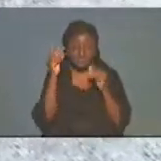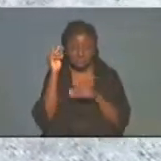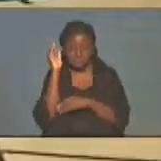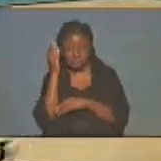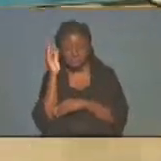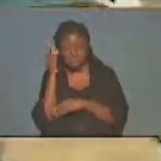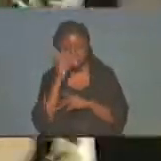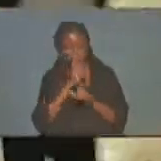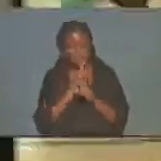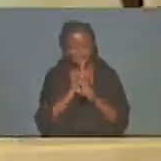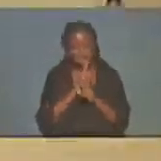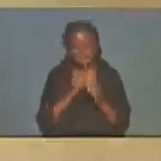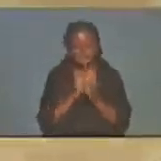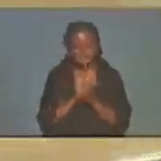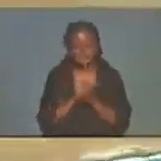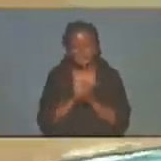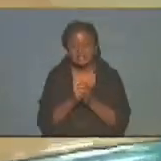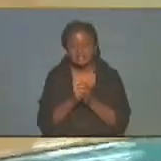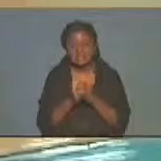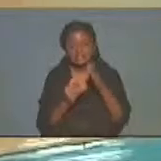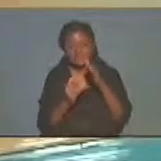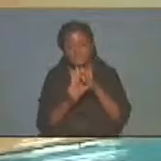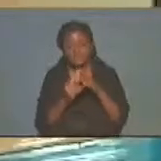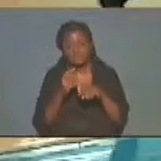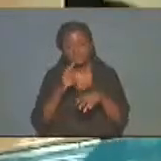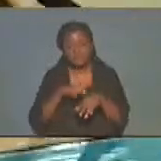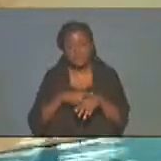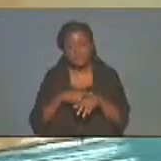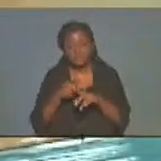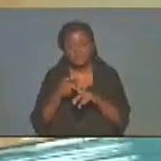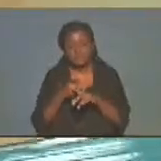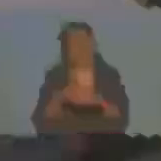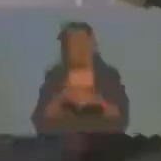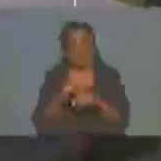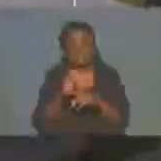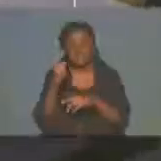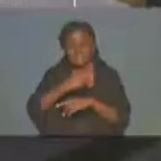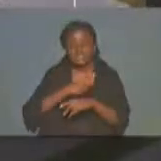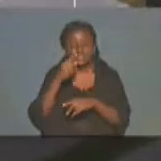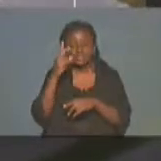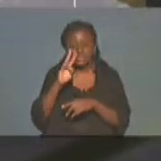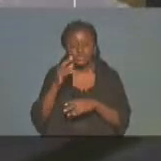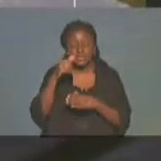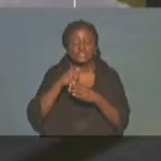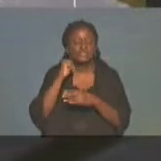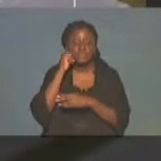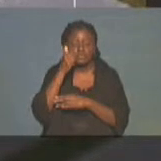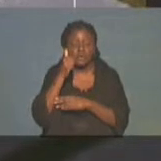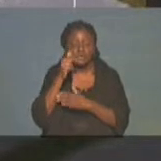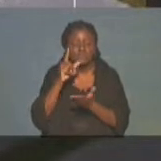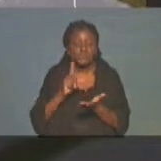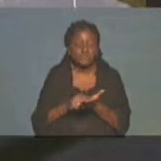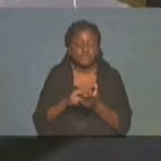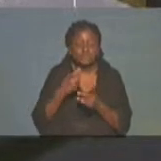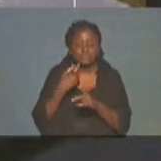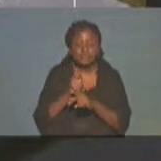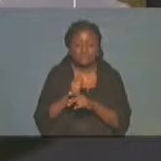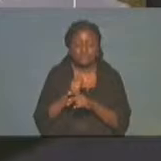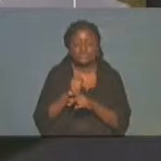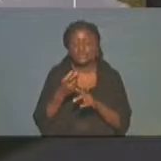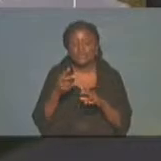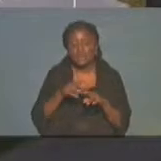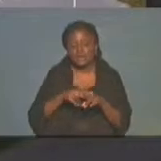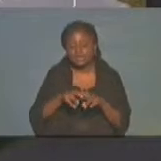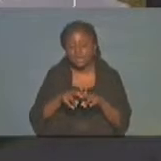successful. Highlights from day 2 in tomorrow's Sportscast. From the hardwood to the track, the Bahamas set